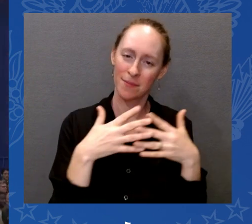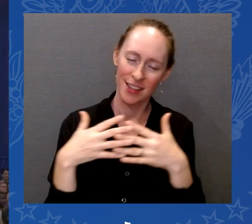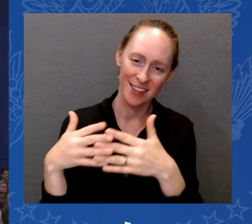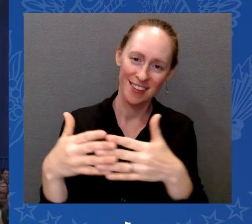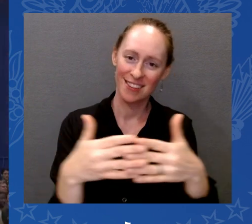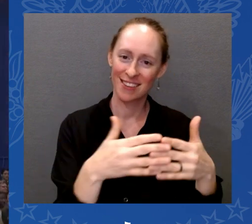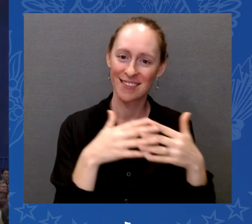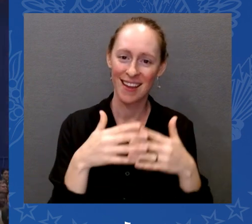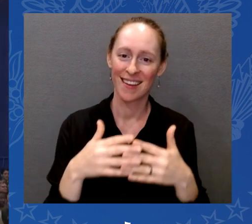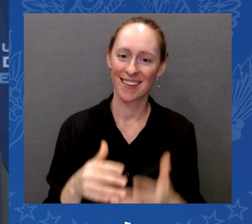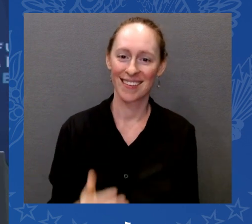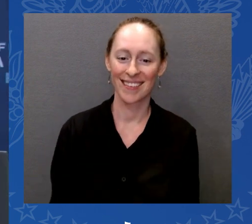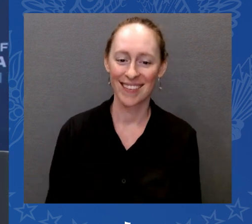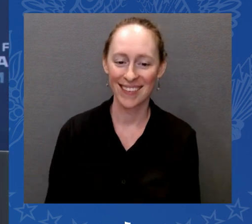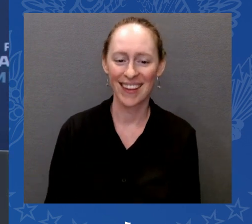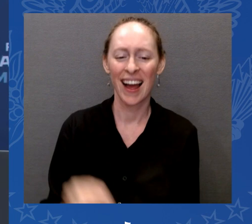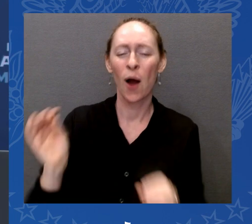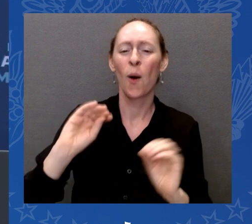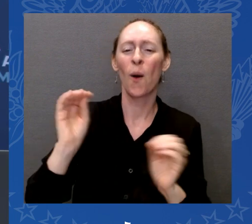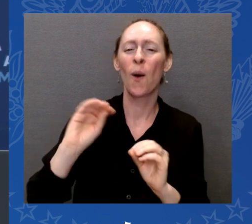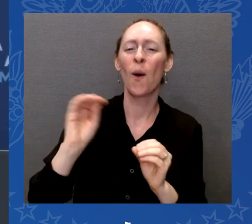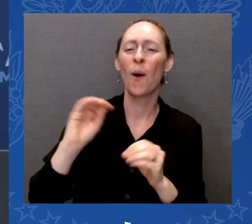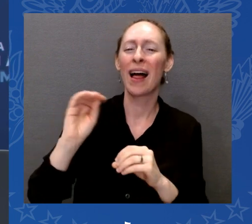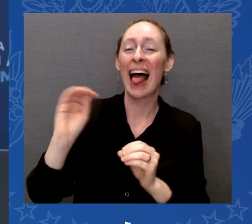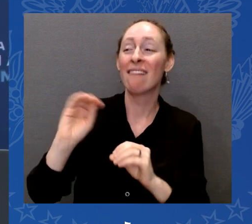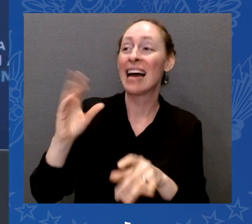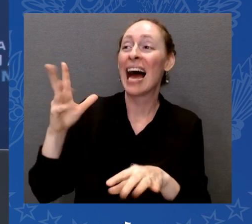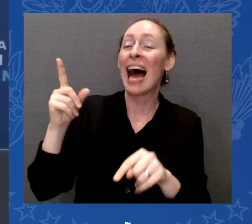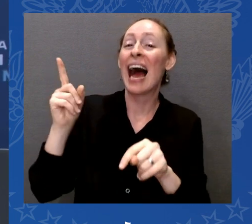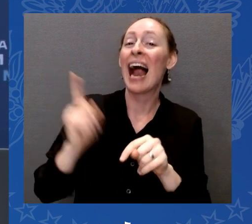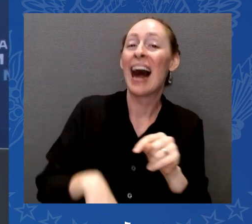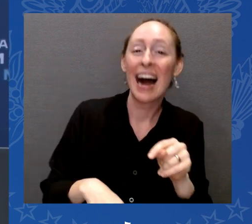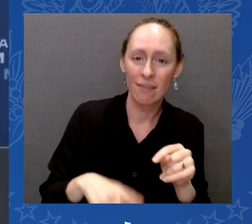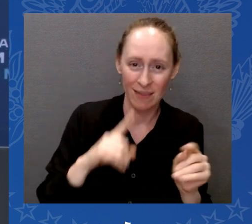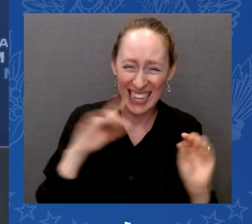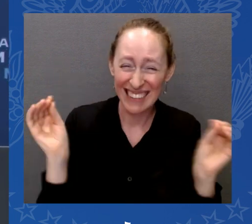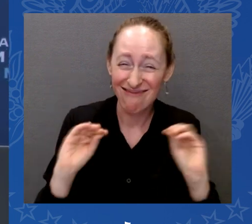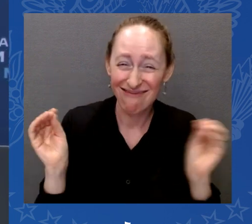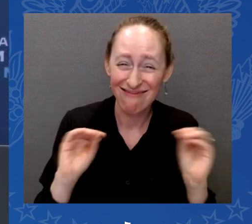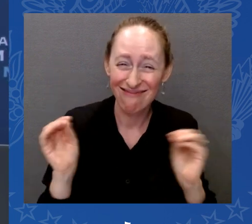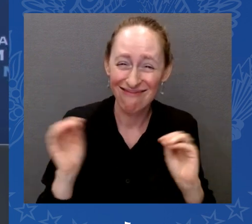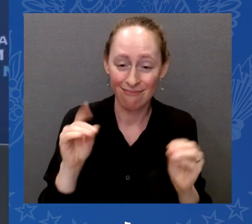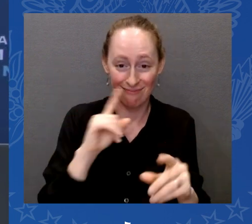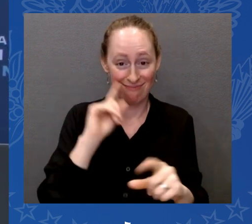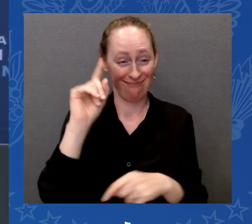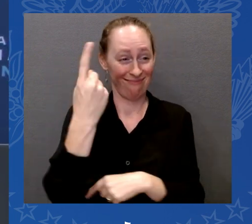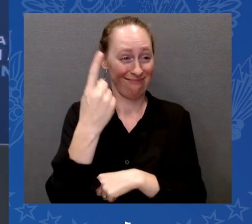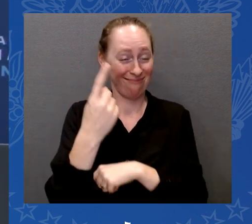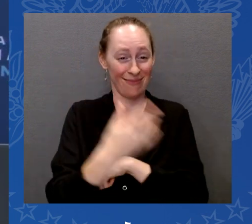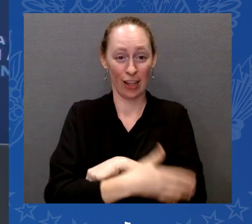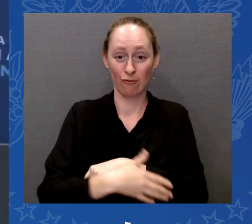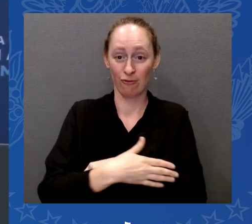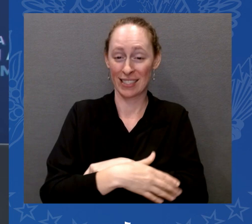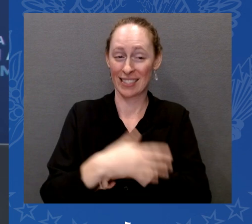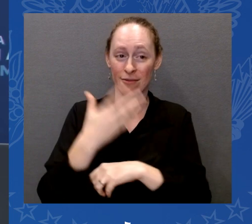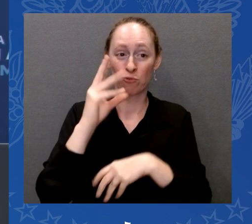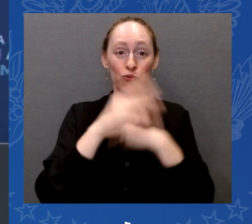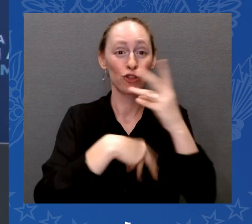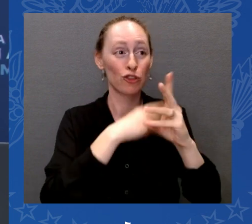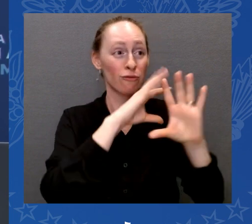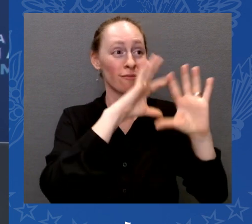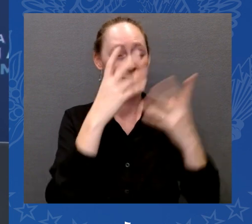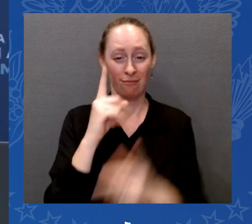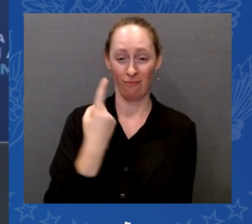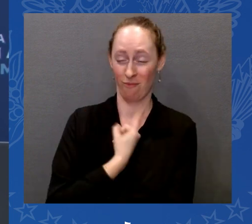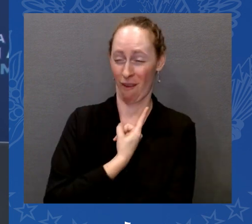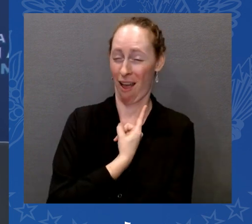beyond our capacity. And we're the only nation in the world that has come out of every crisis better than when we went into